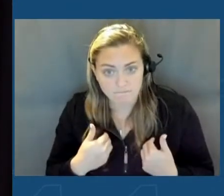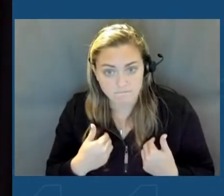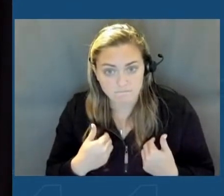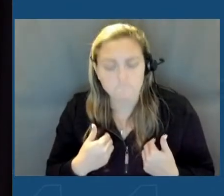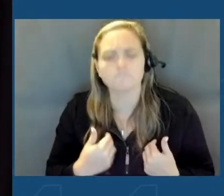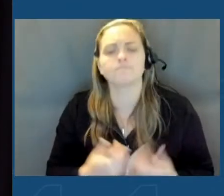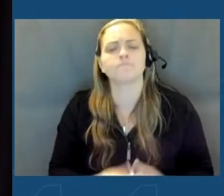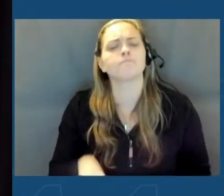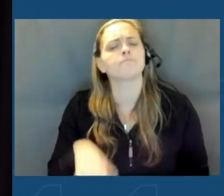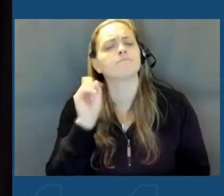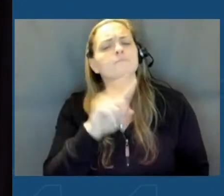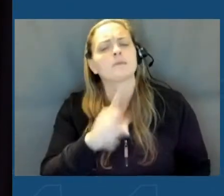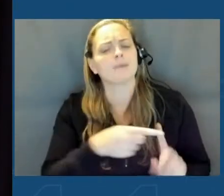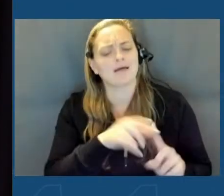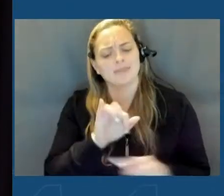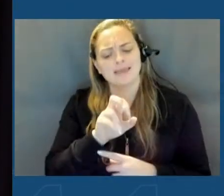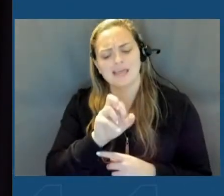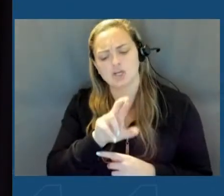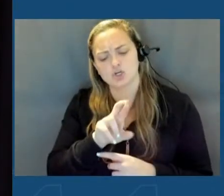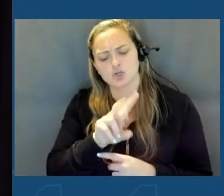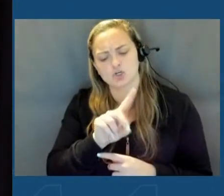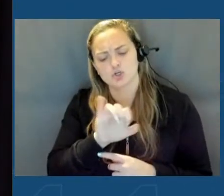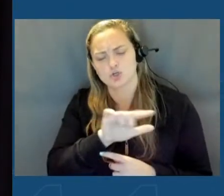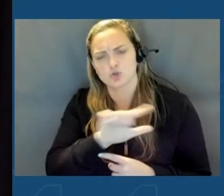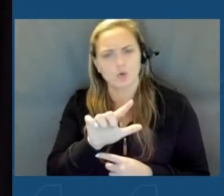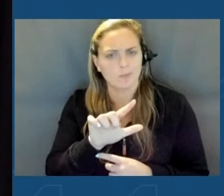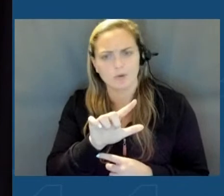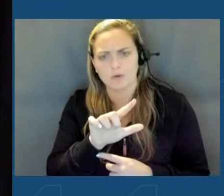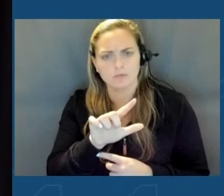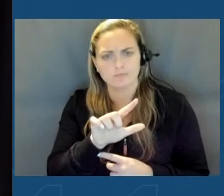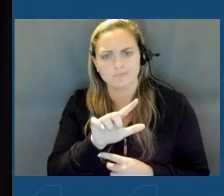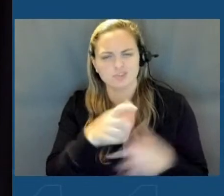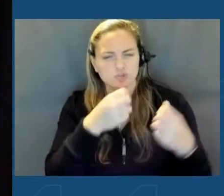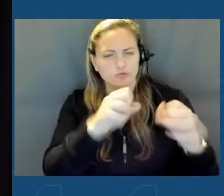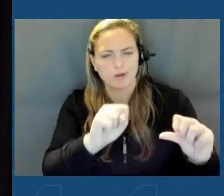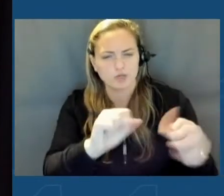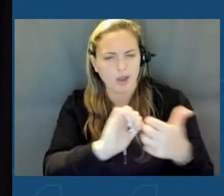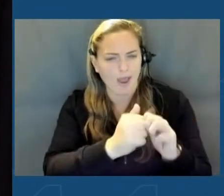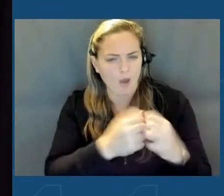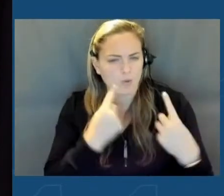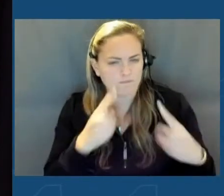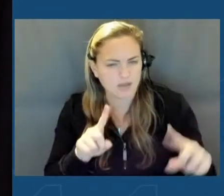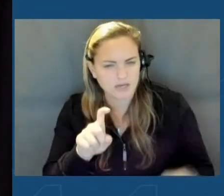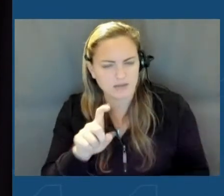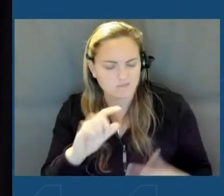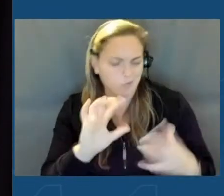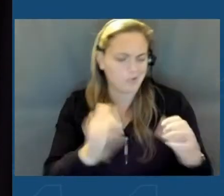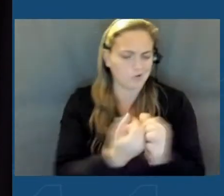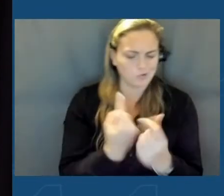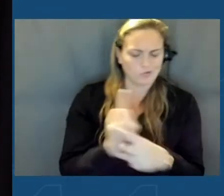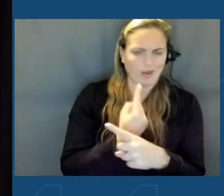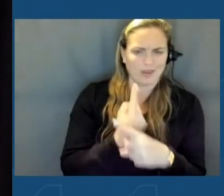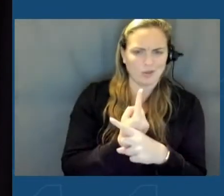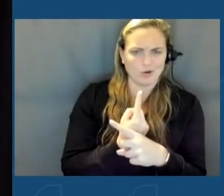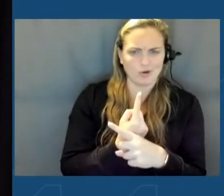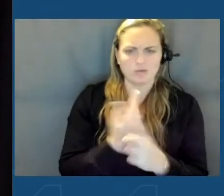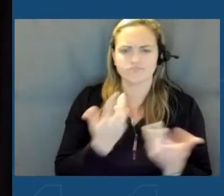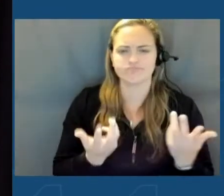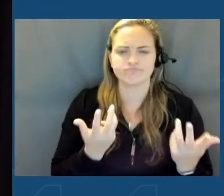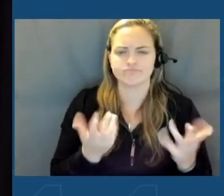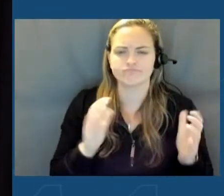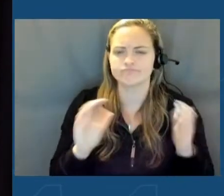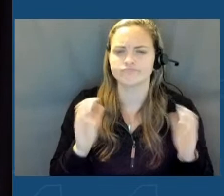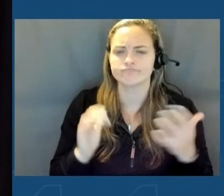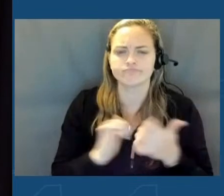the intradermal dose-sparing strategy here. There's been a lot of questions about how effective that is versus the regular strategy. Wanted to sort of